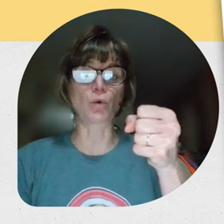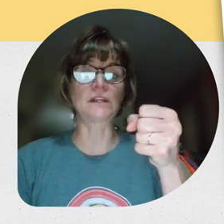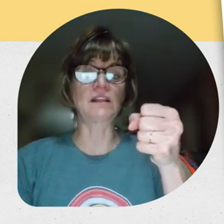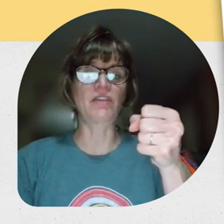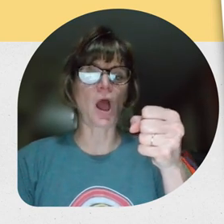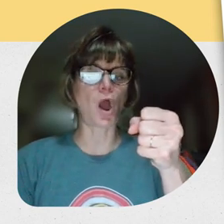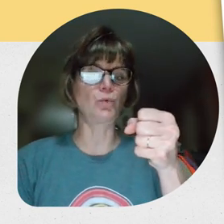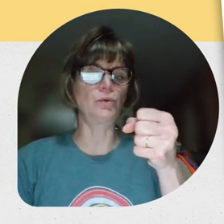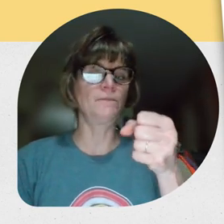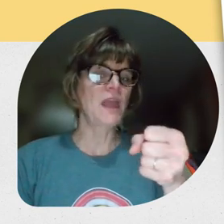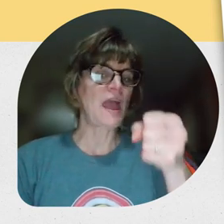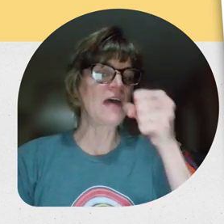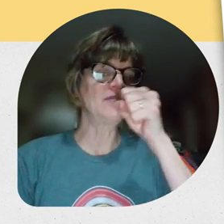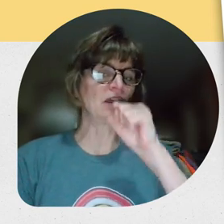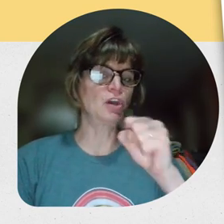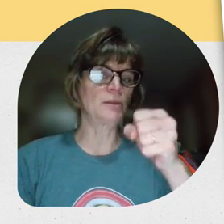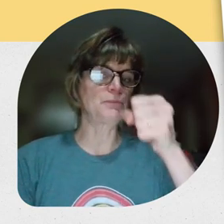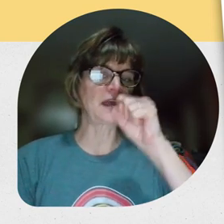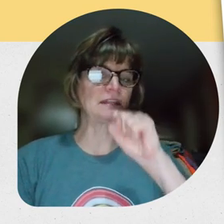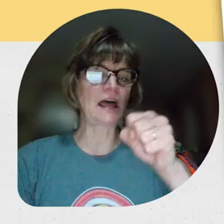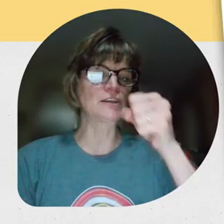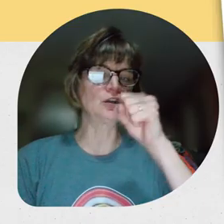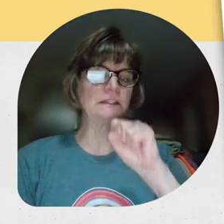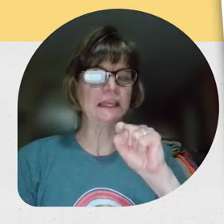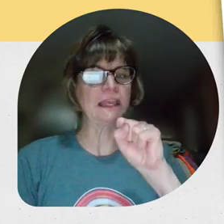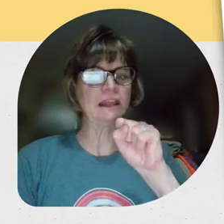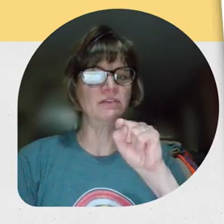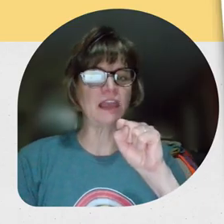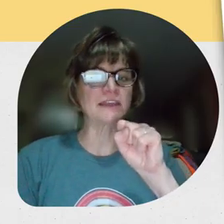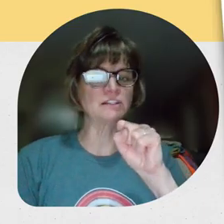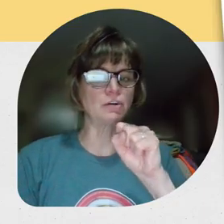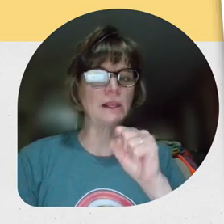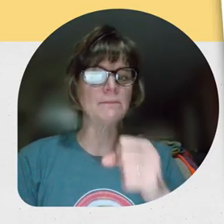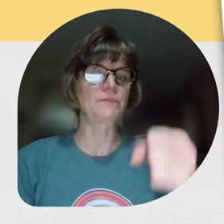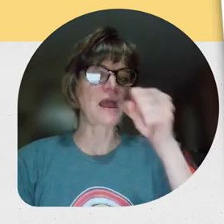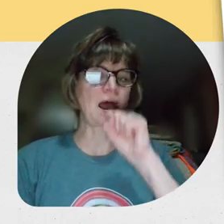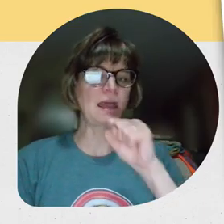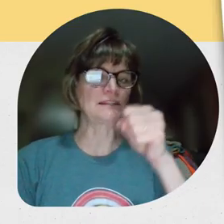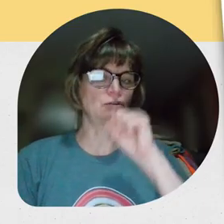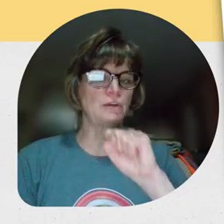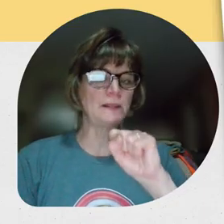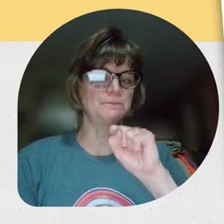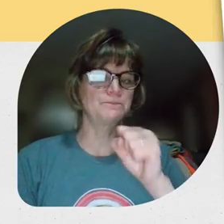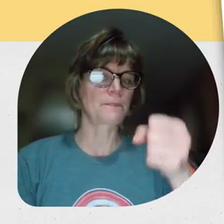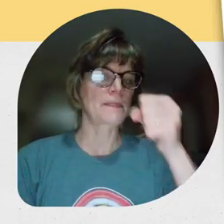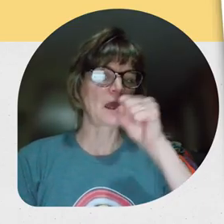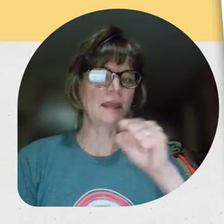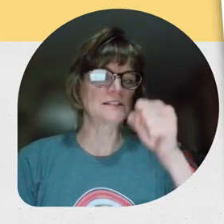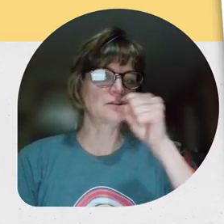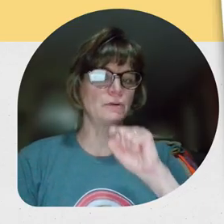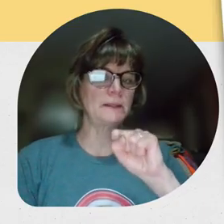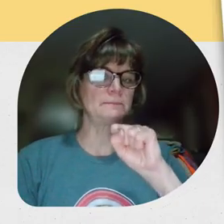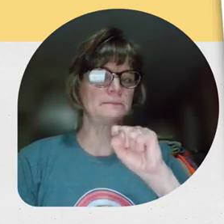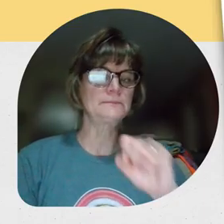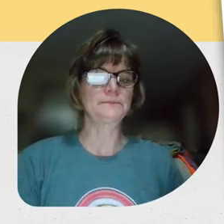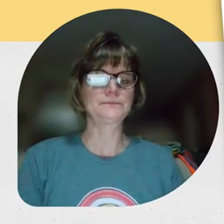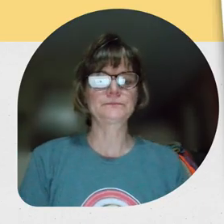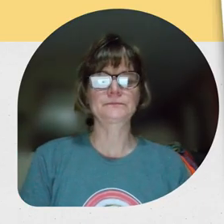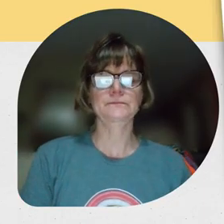you're holding the cone, and then you're going to pretend like you're licking the ice cream. Ice cream, ice